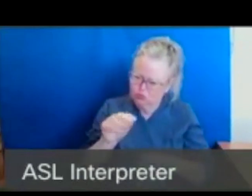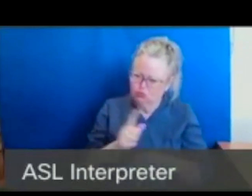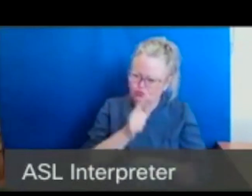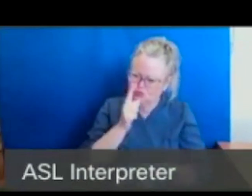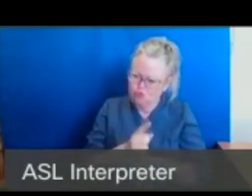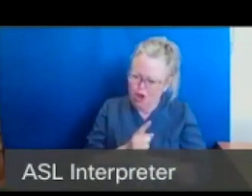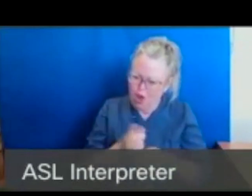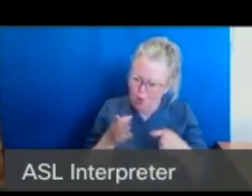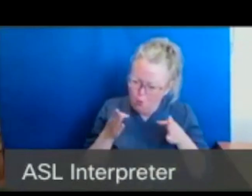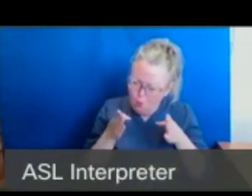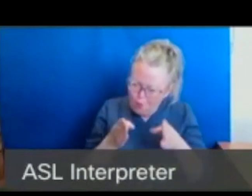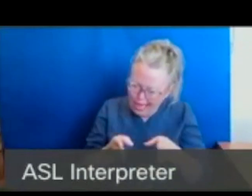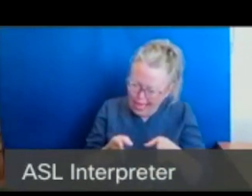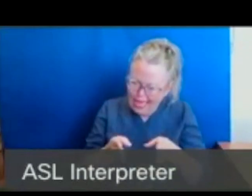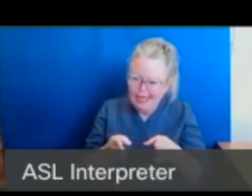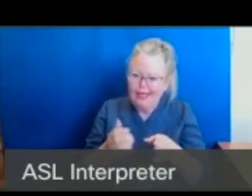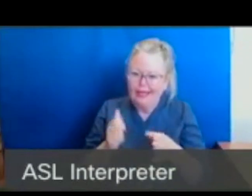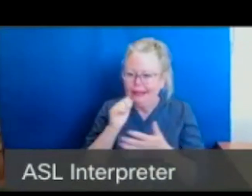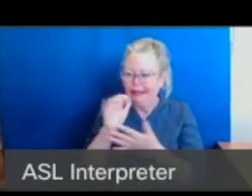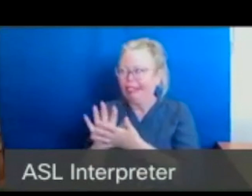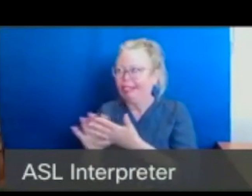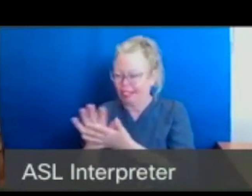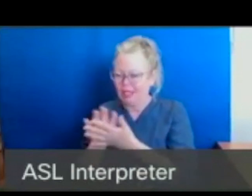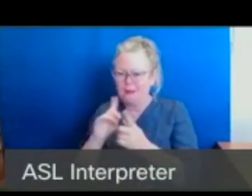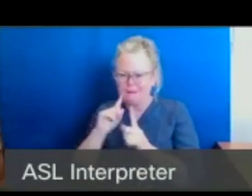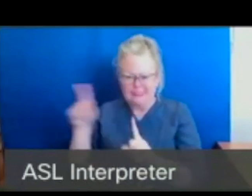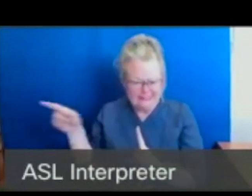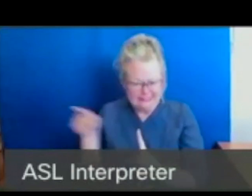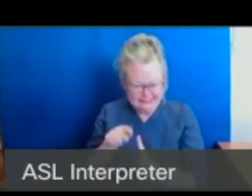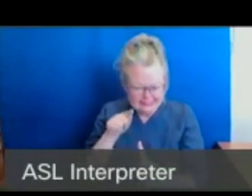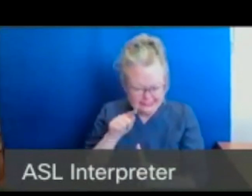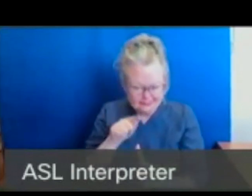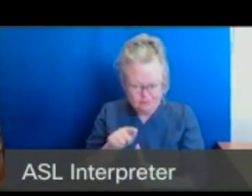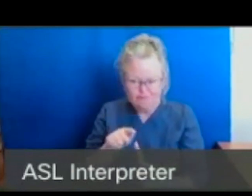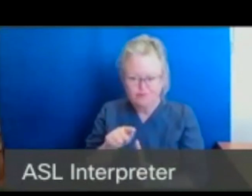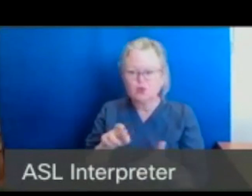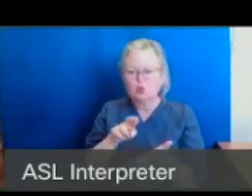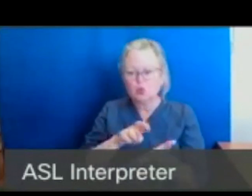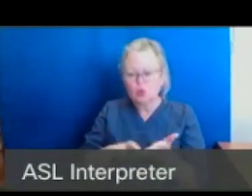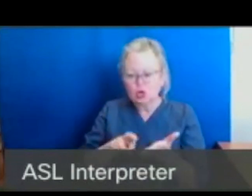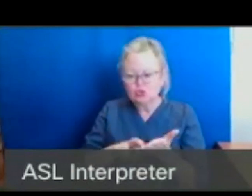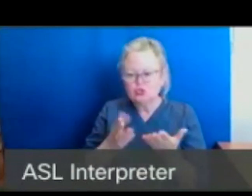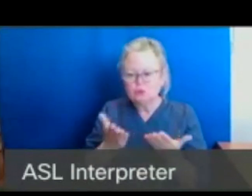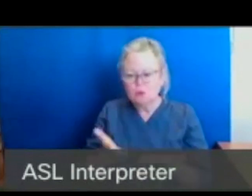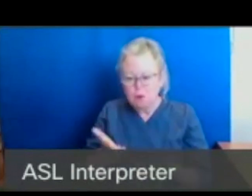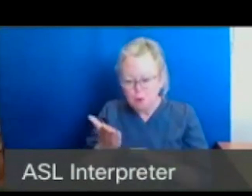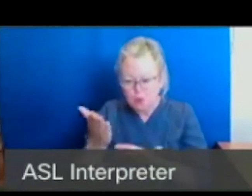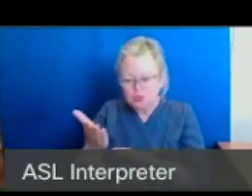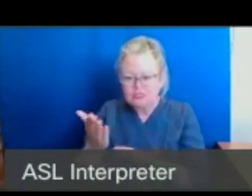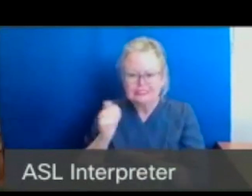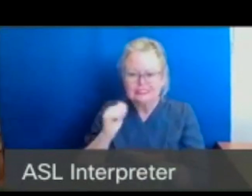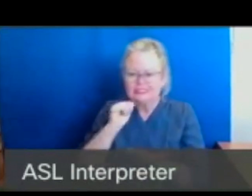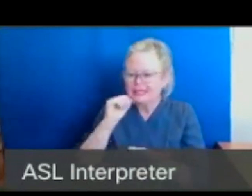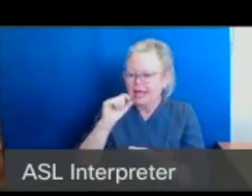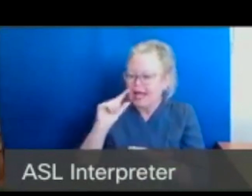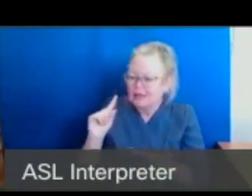would be a research proposal that went beyond just looking